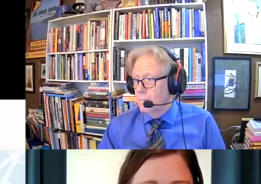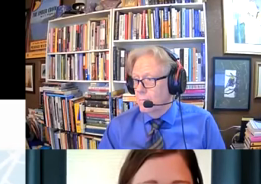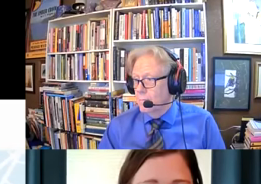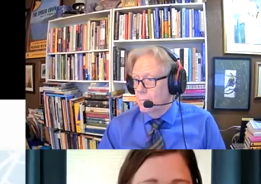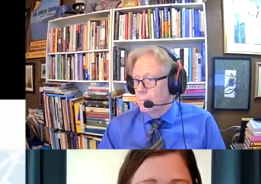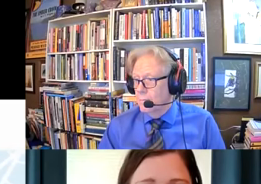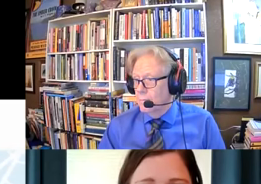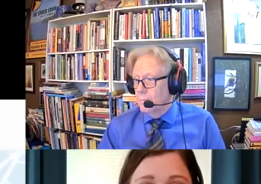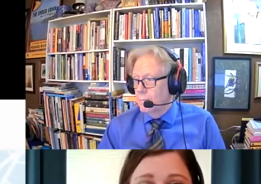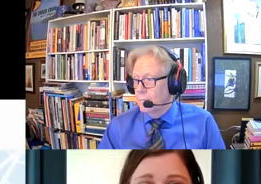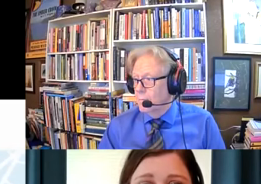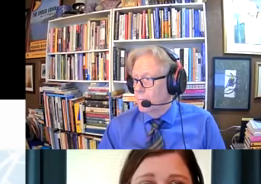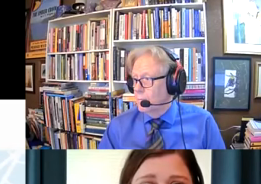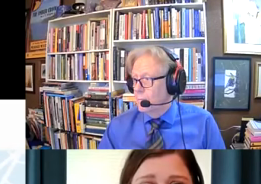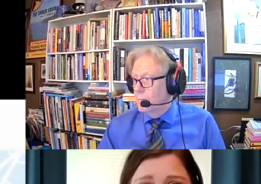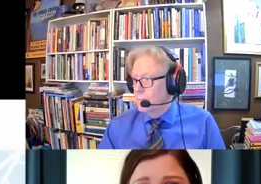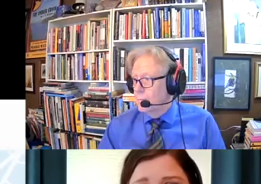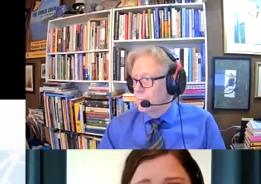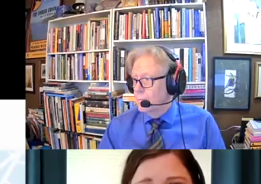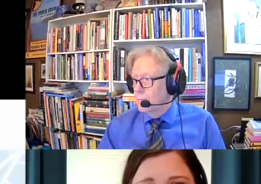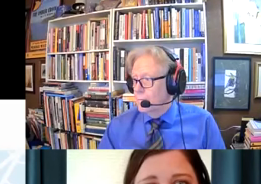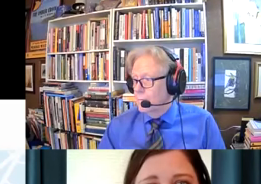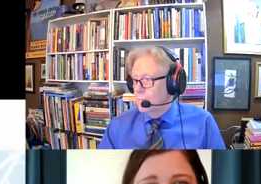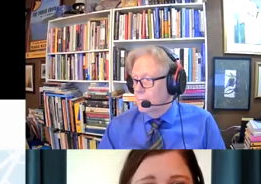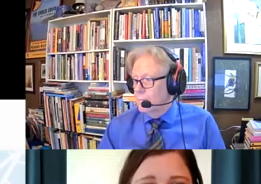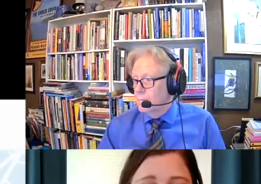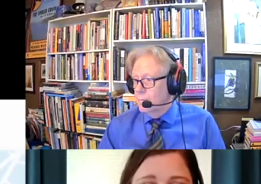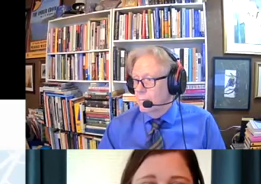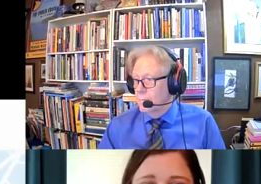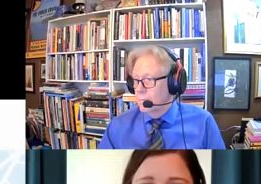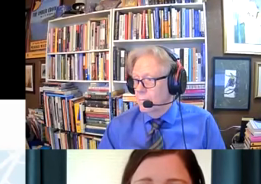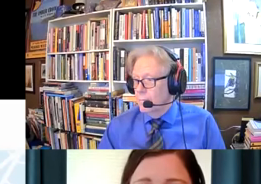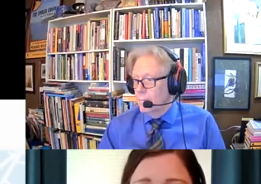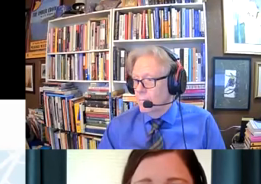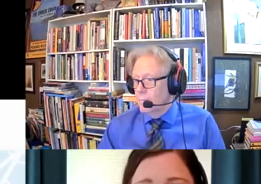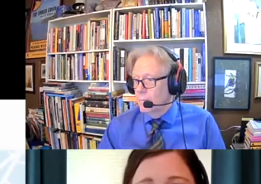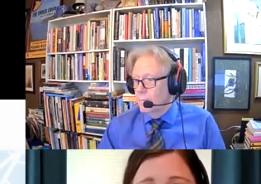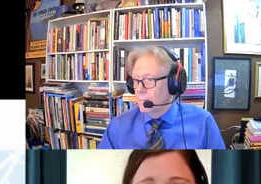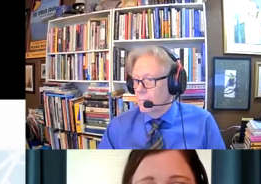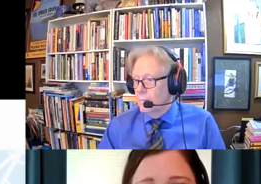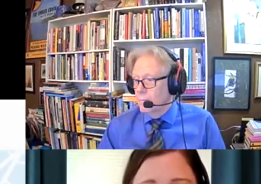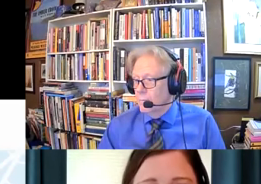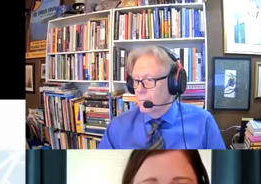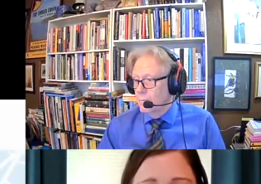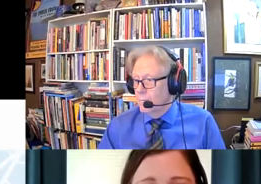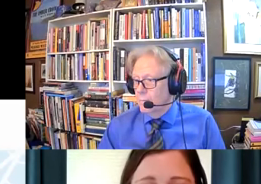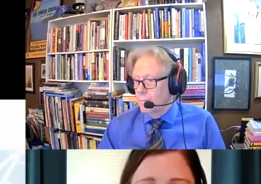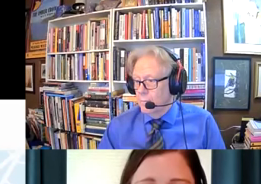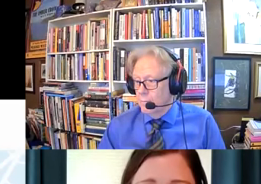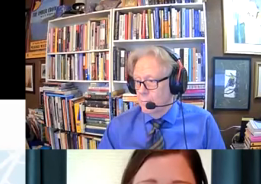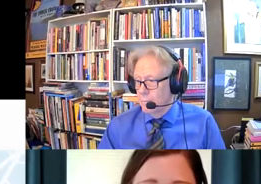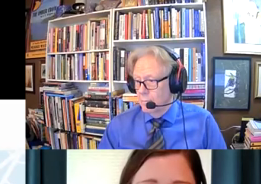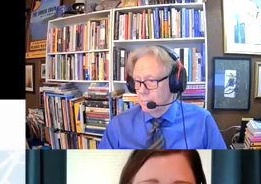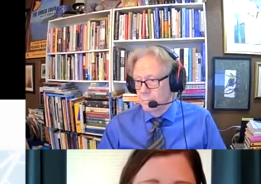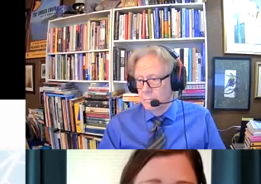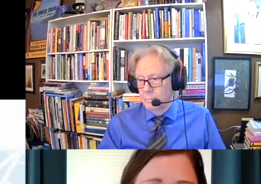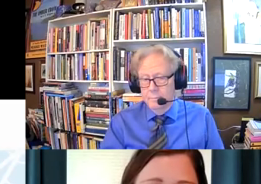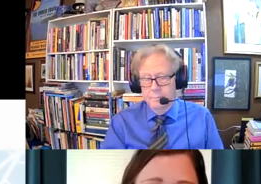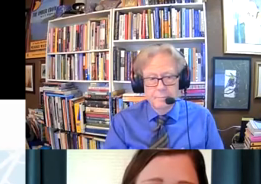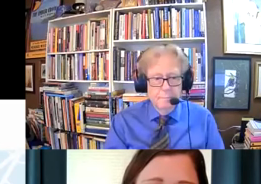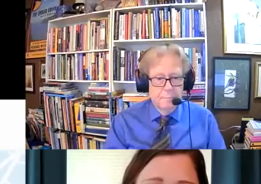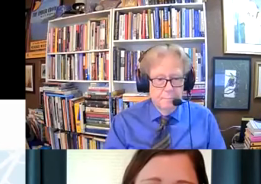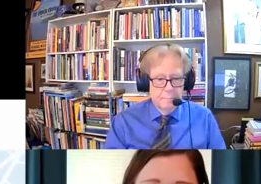one. I hope everyone enjoyed their break and were able to regroup for our next session. My name's Brianna